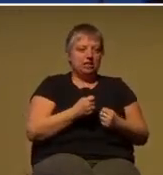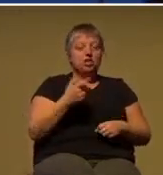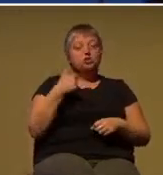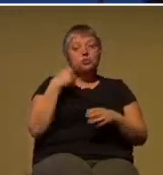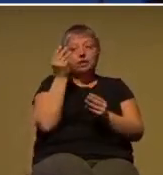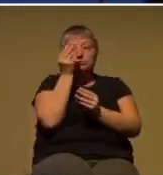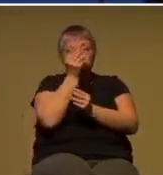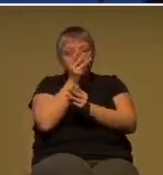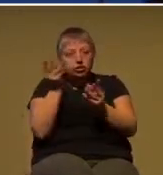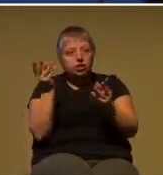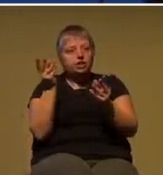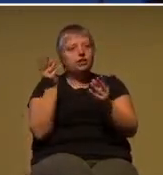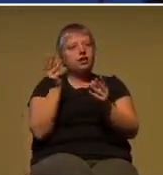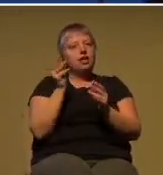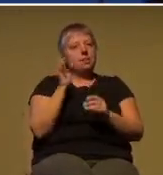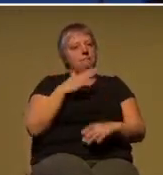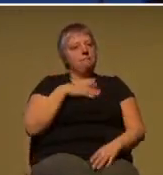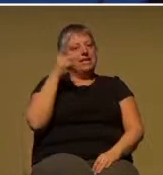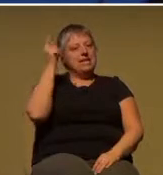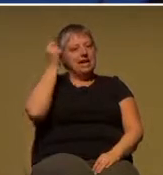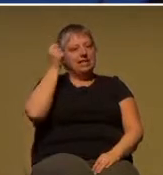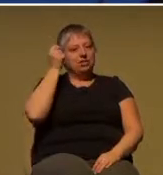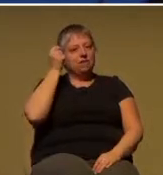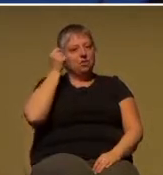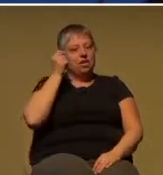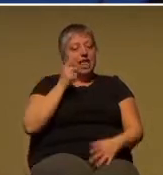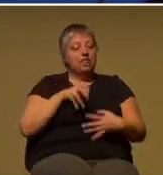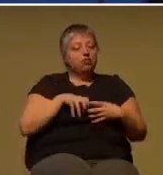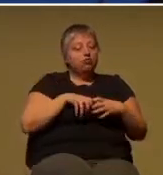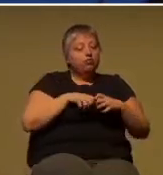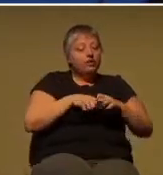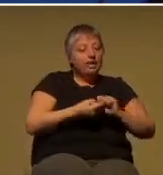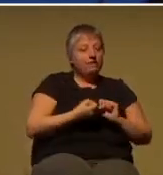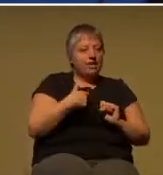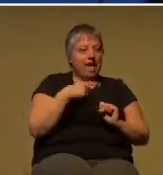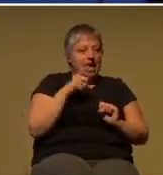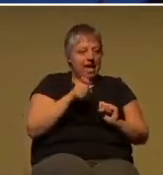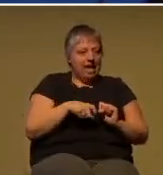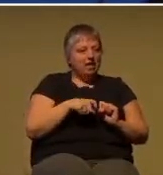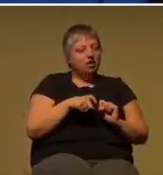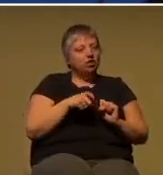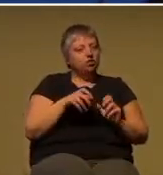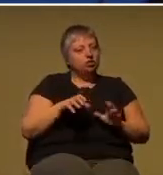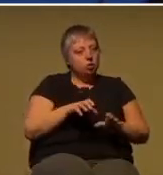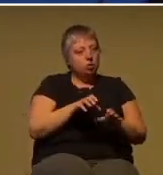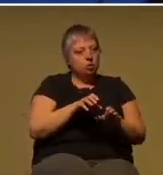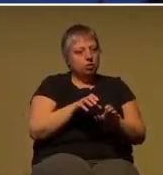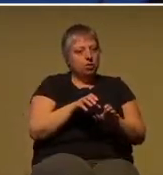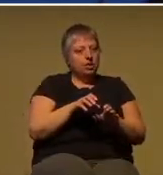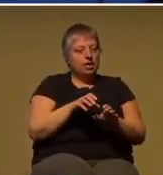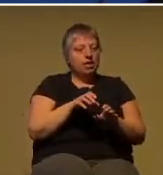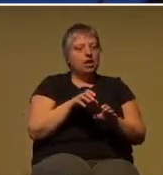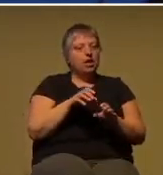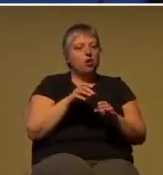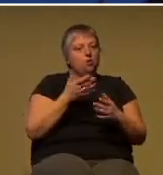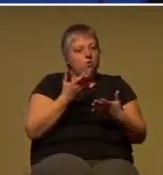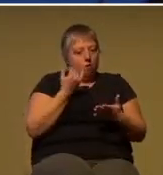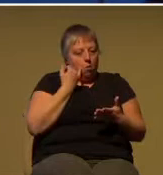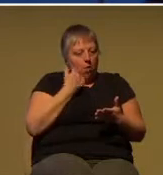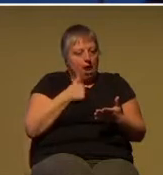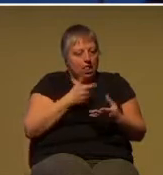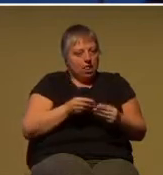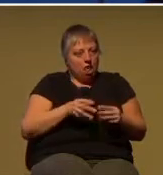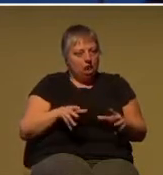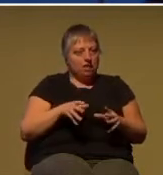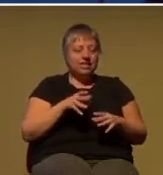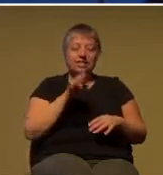the grieving that I had to do to grieve what I lost. And it wasn't a short fix either when God gets